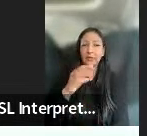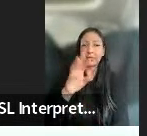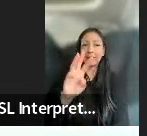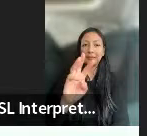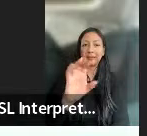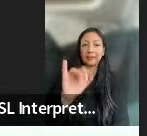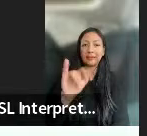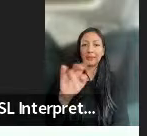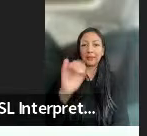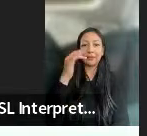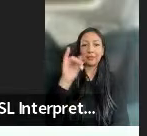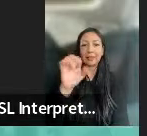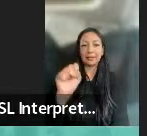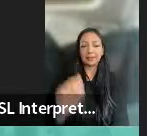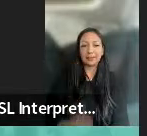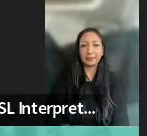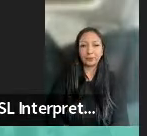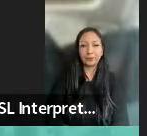Next slide.